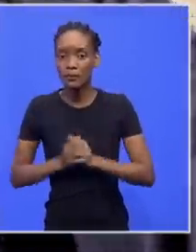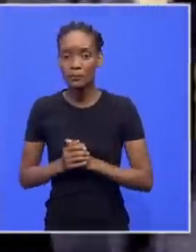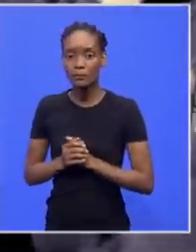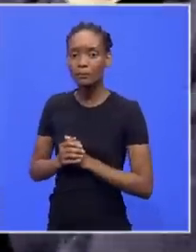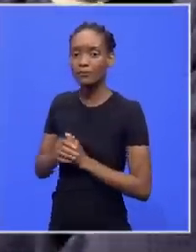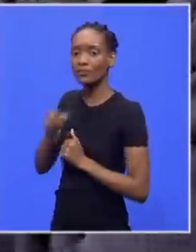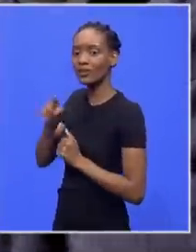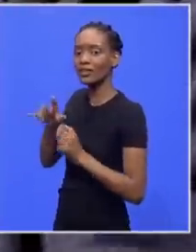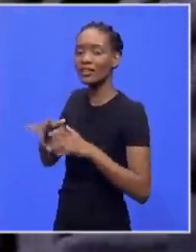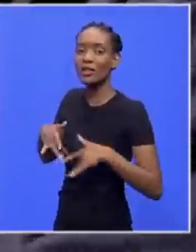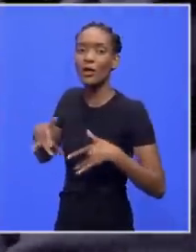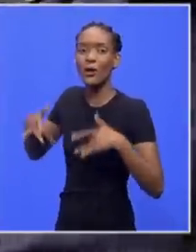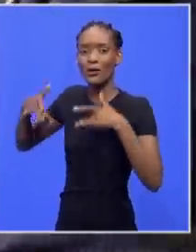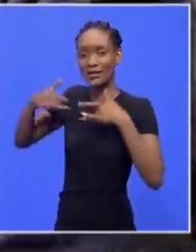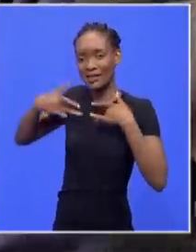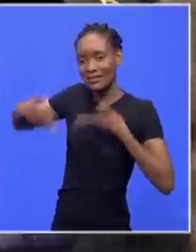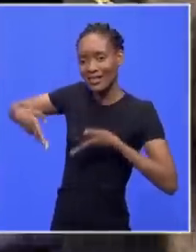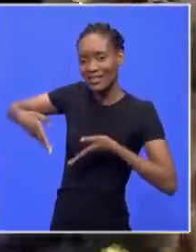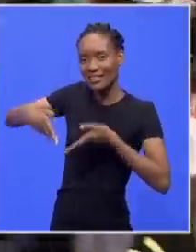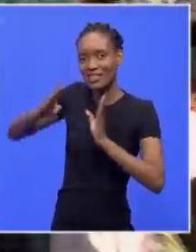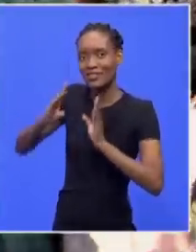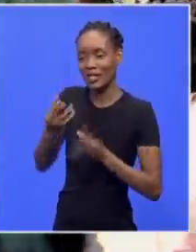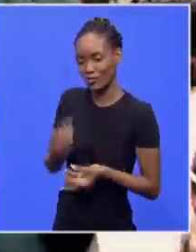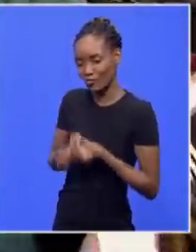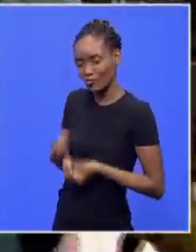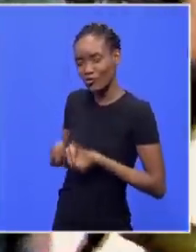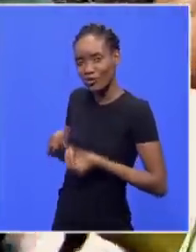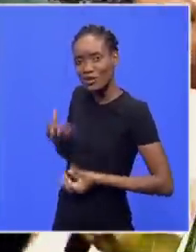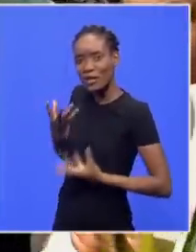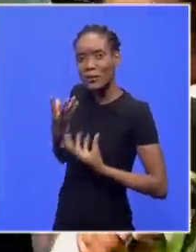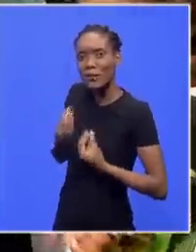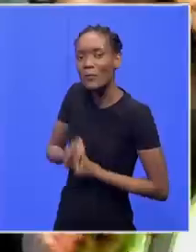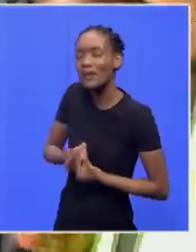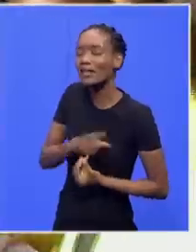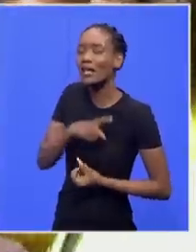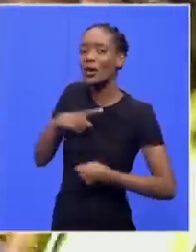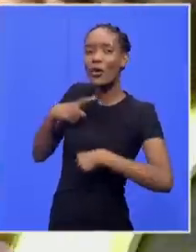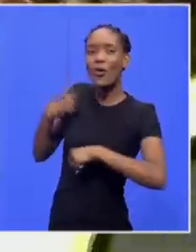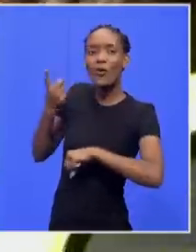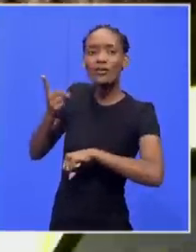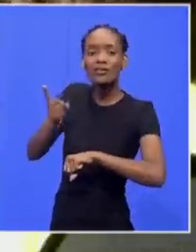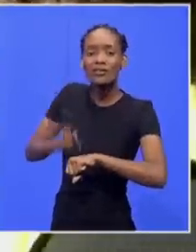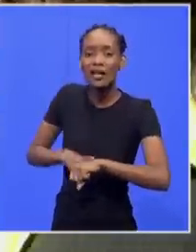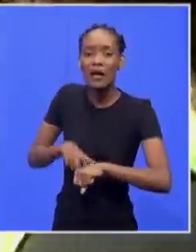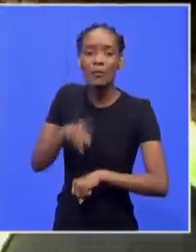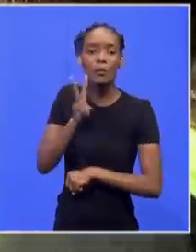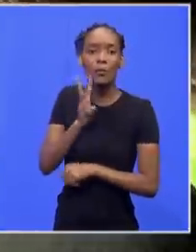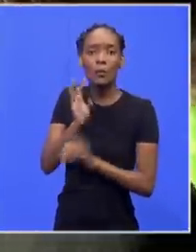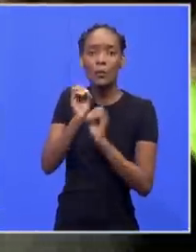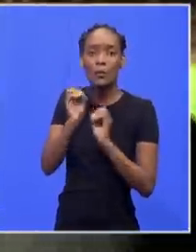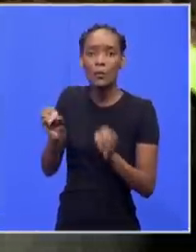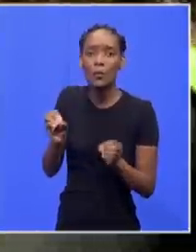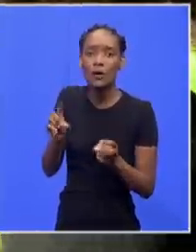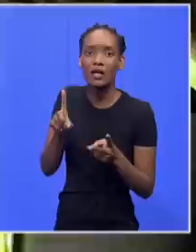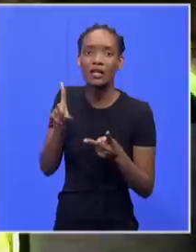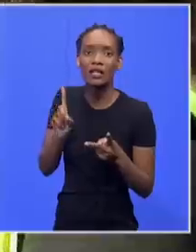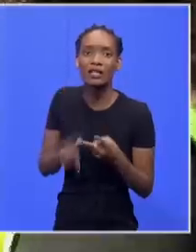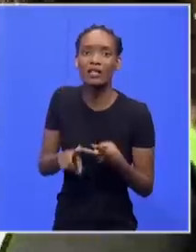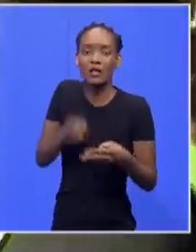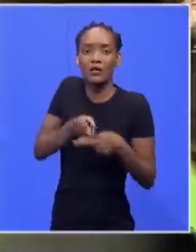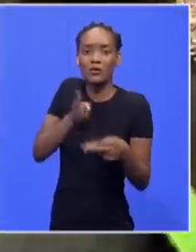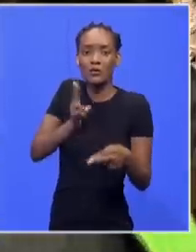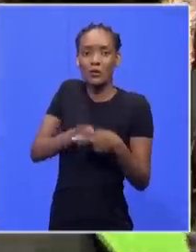living on this pavement with small children for so long, there's no water, there's no proper